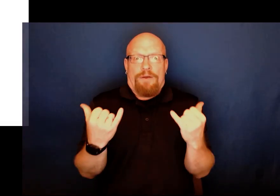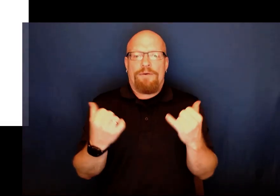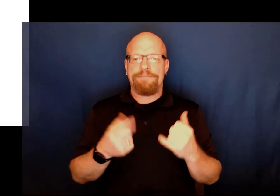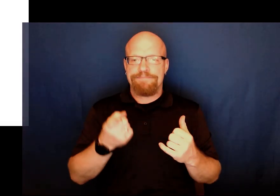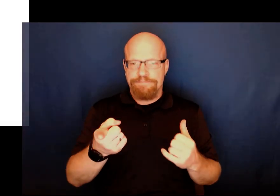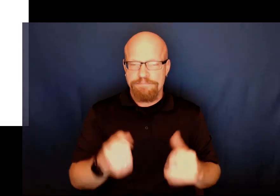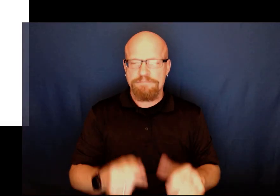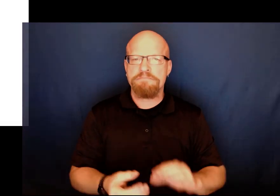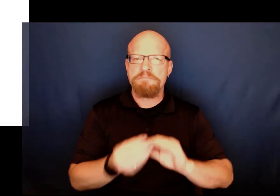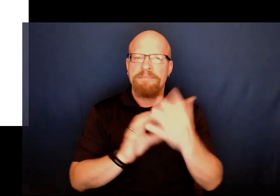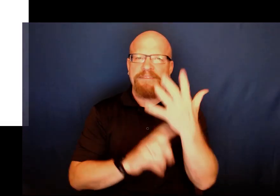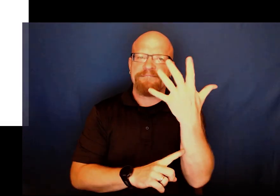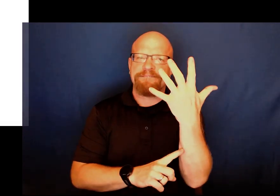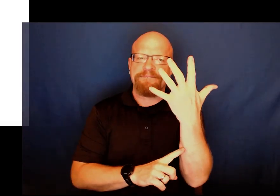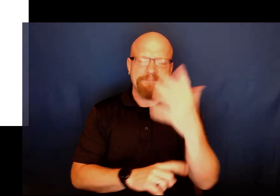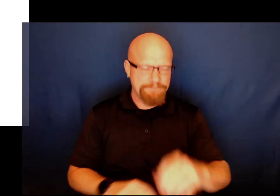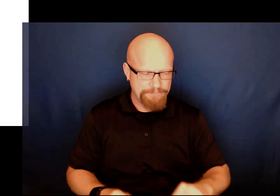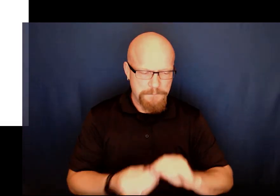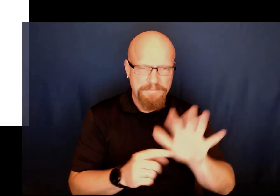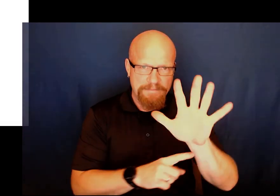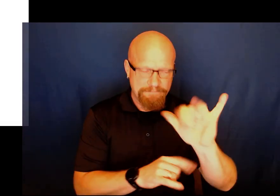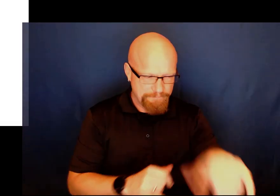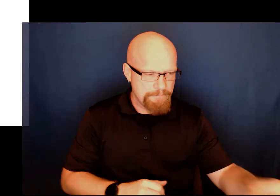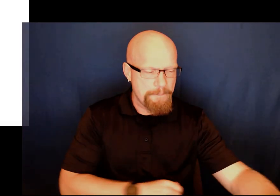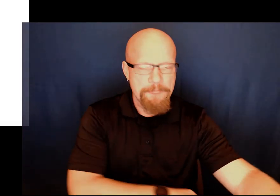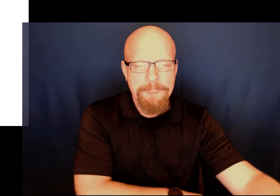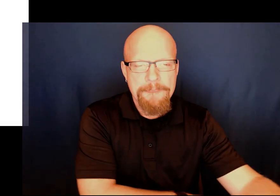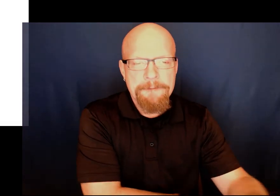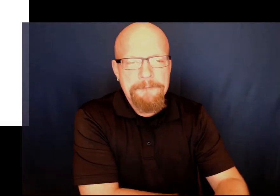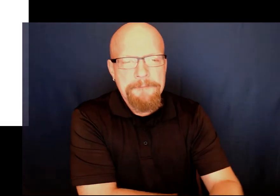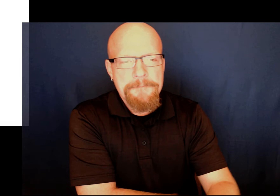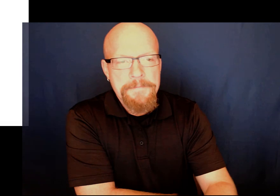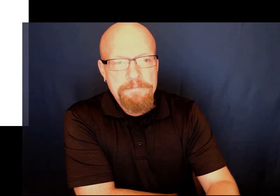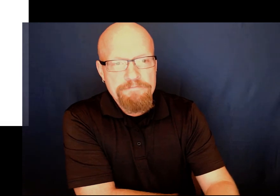equation. Now number 5.